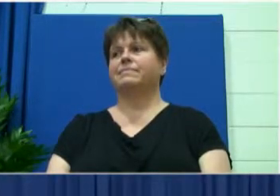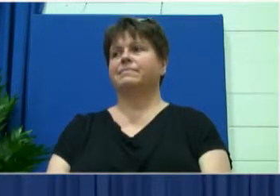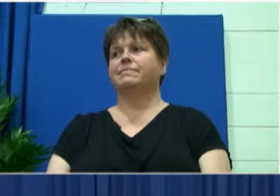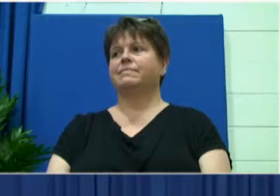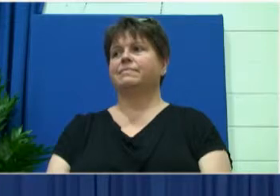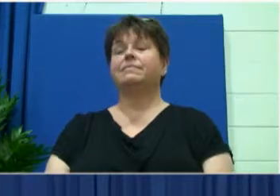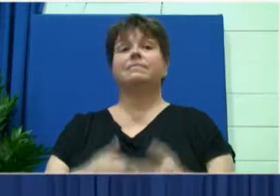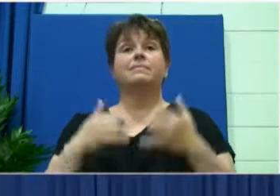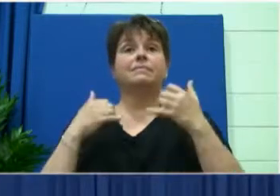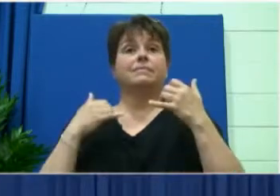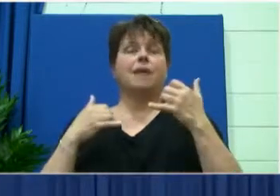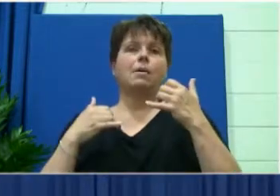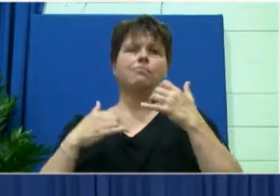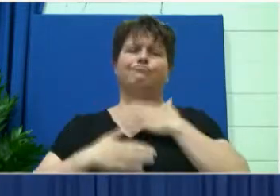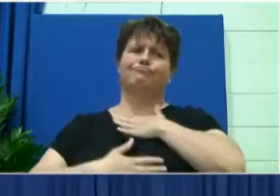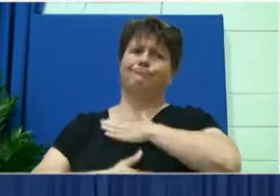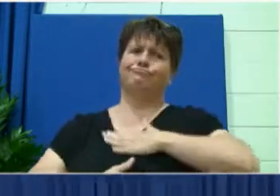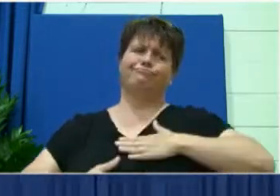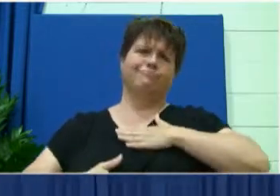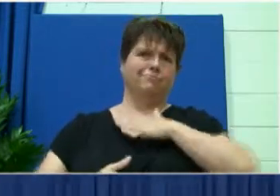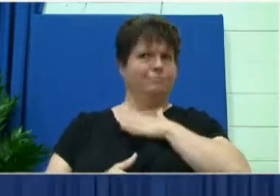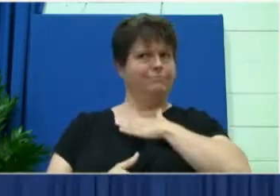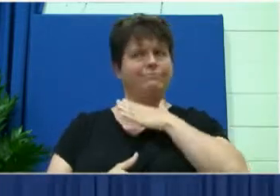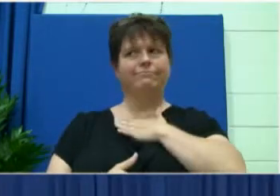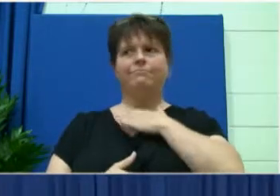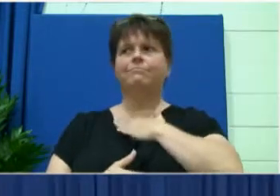It is now my pleasure,